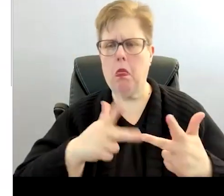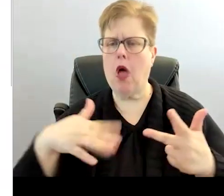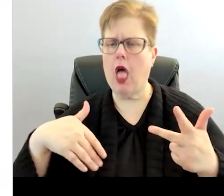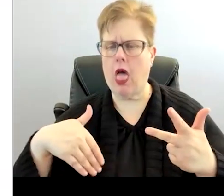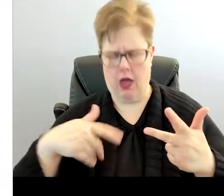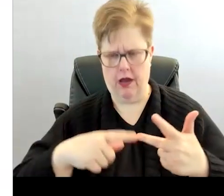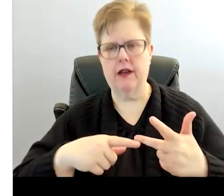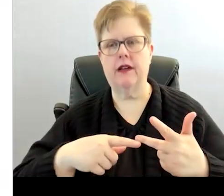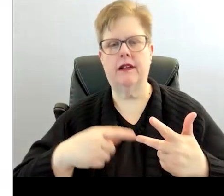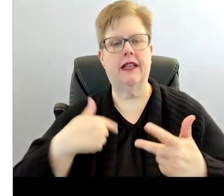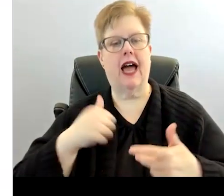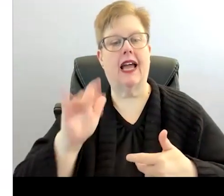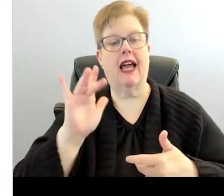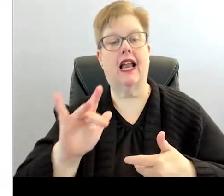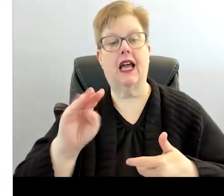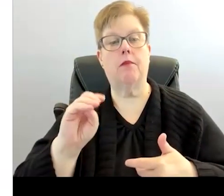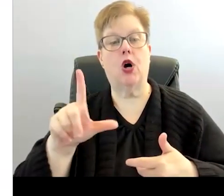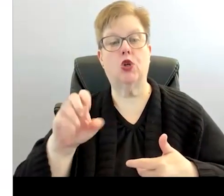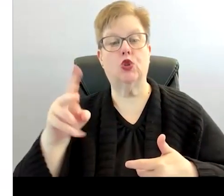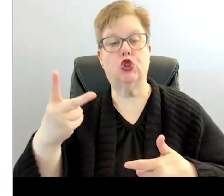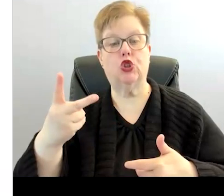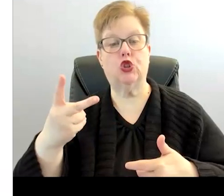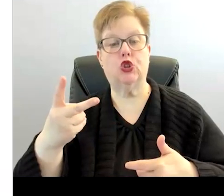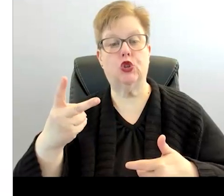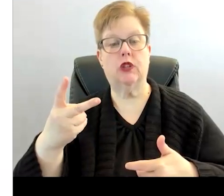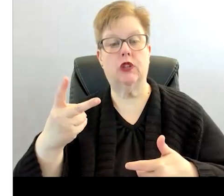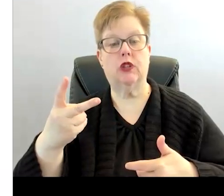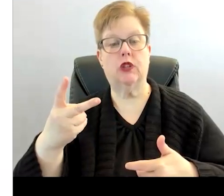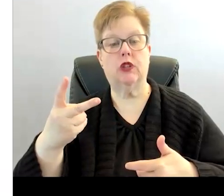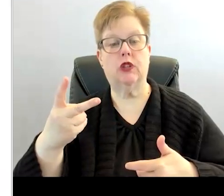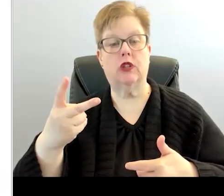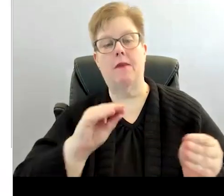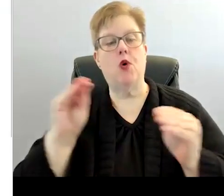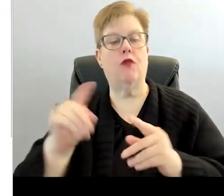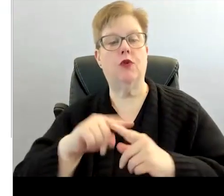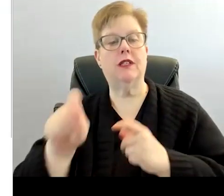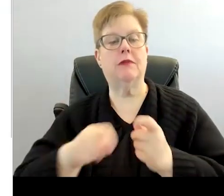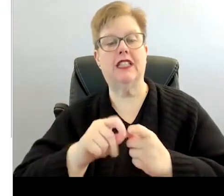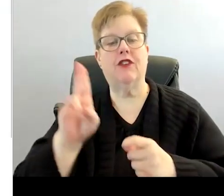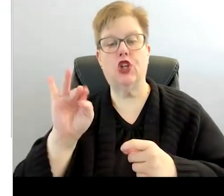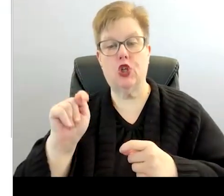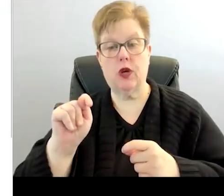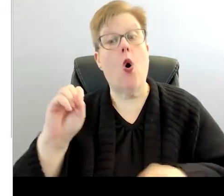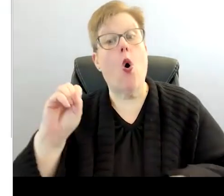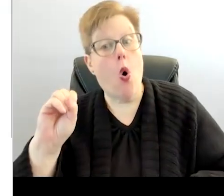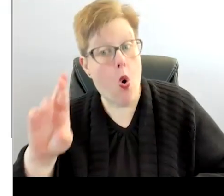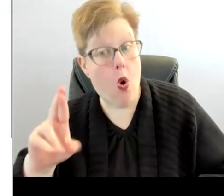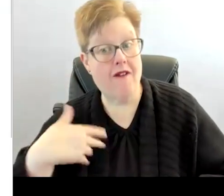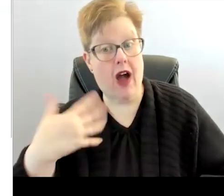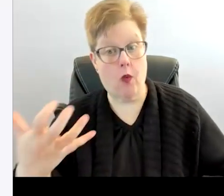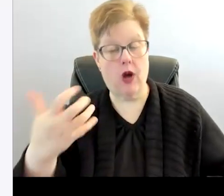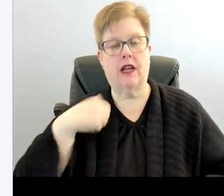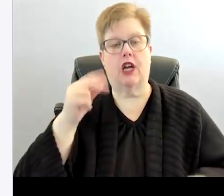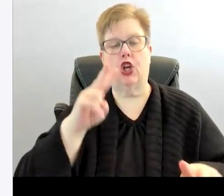can see I can click module 2 and move to a certain unit. Or if I want to, I can go to